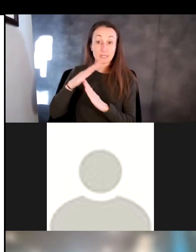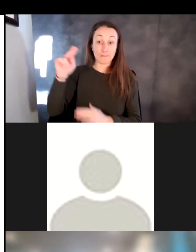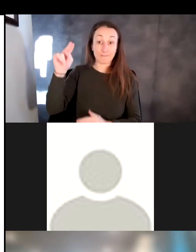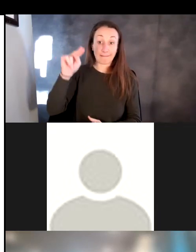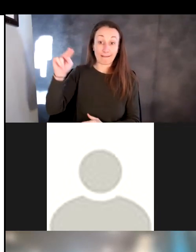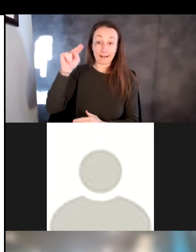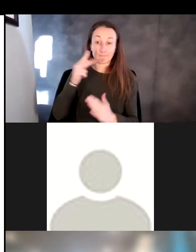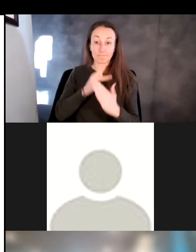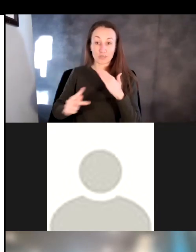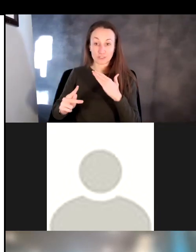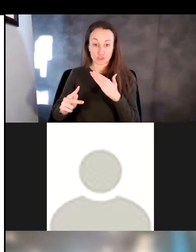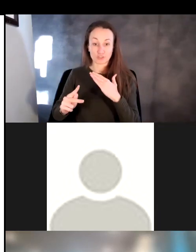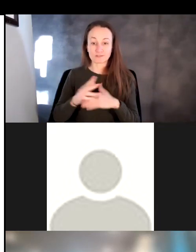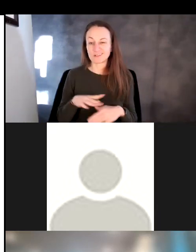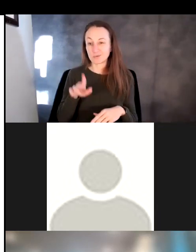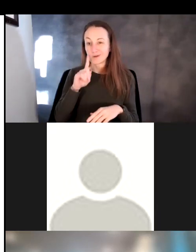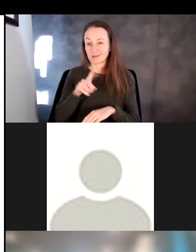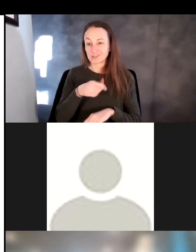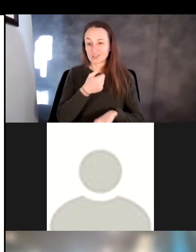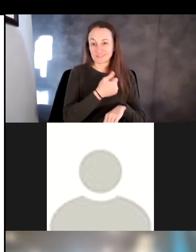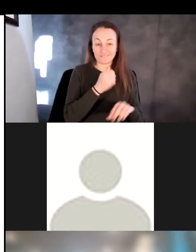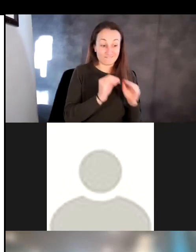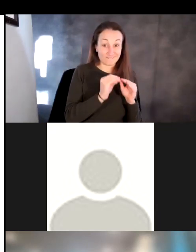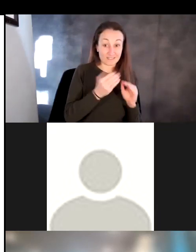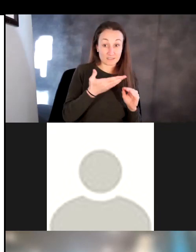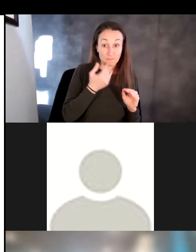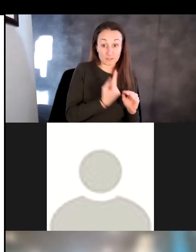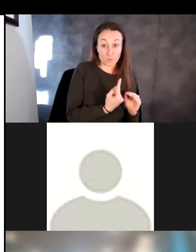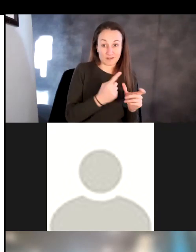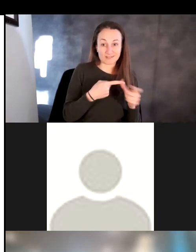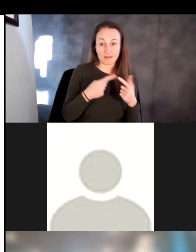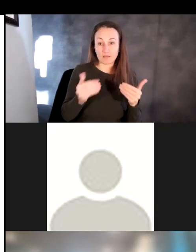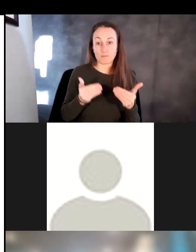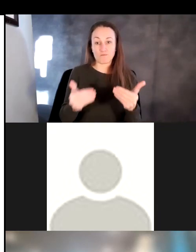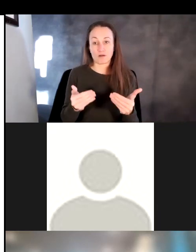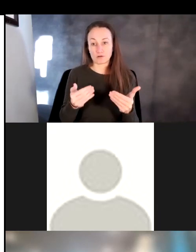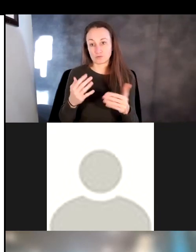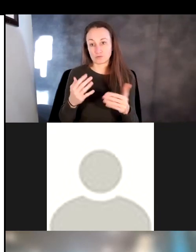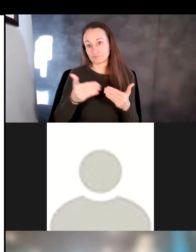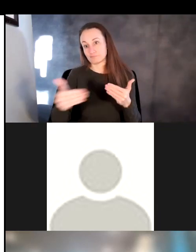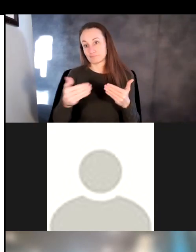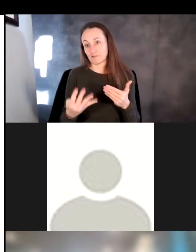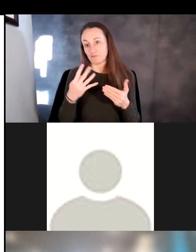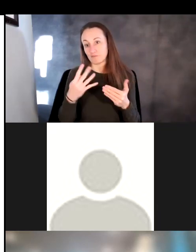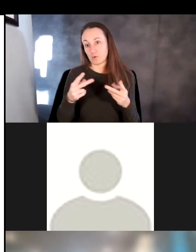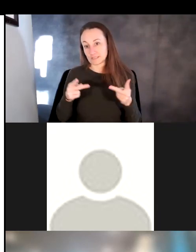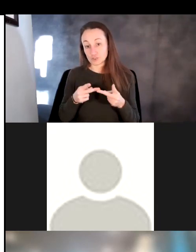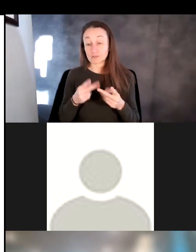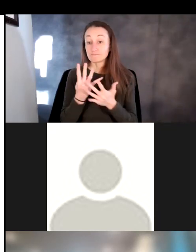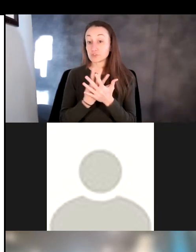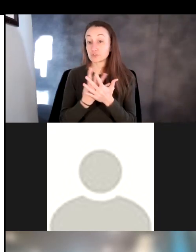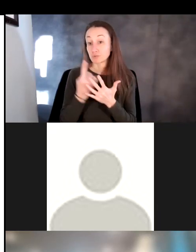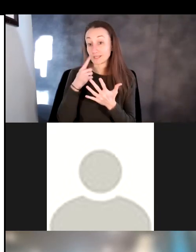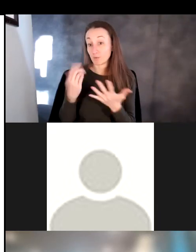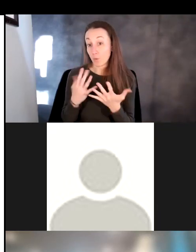those. We could also fix the best and then move on to the next 4 positions. So the screening burdens in these cases, single